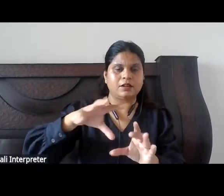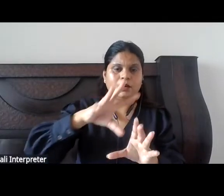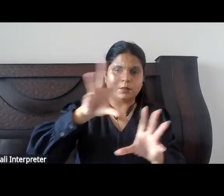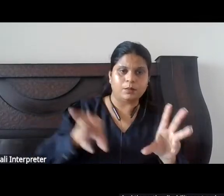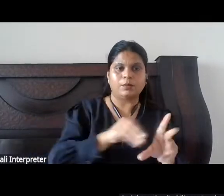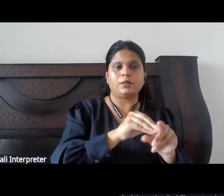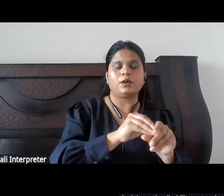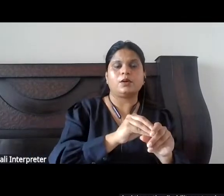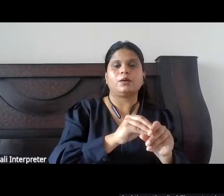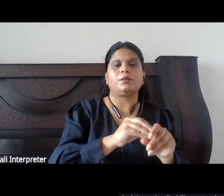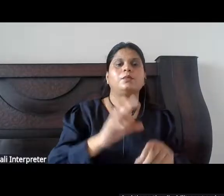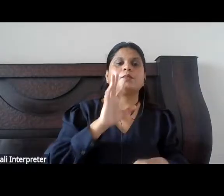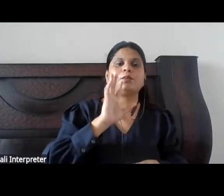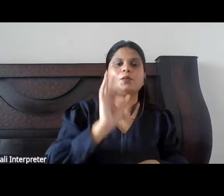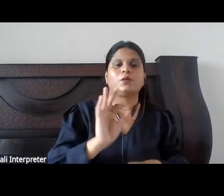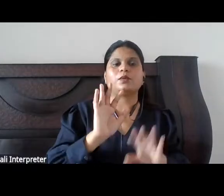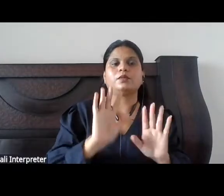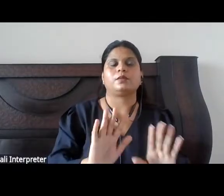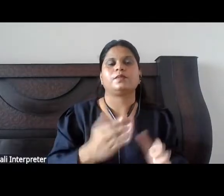priority. Thank you so much.